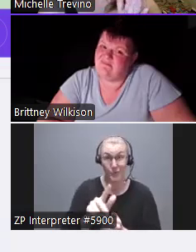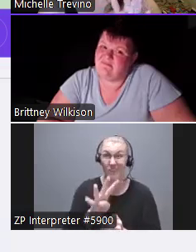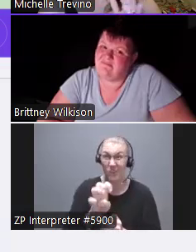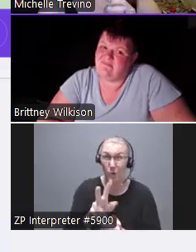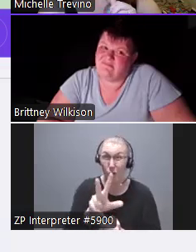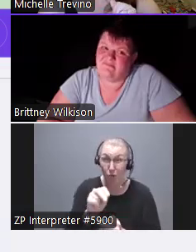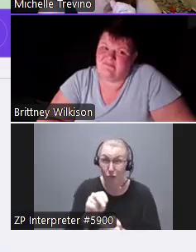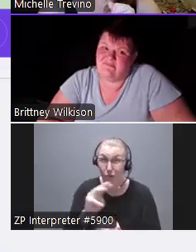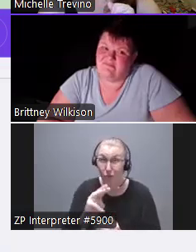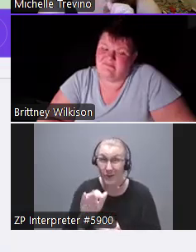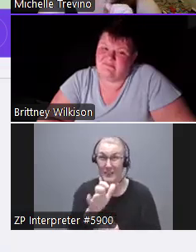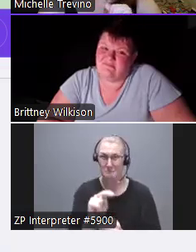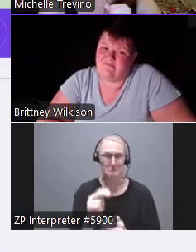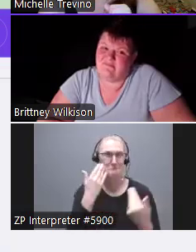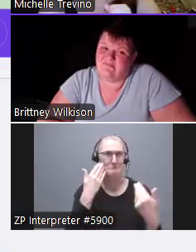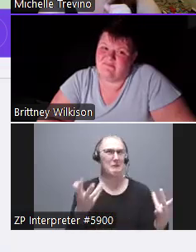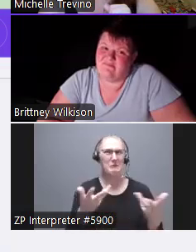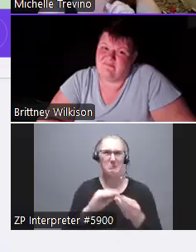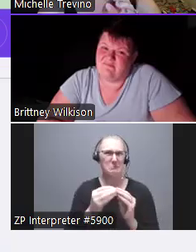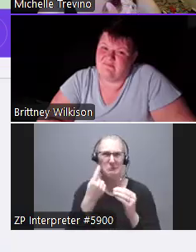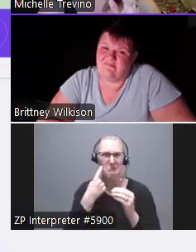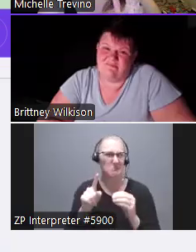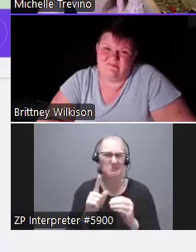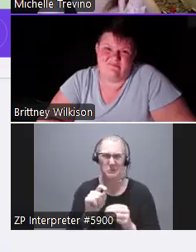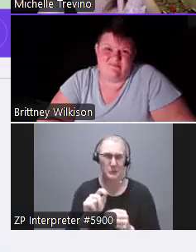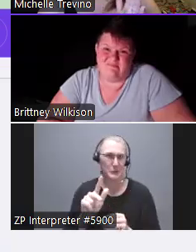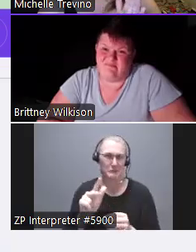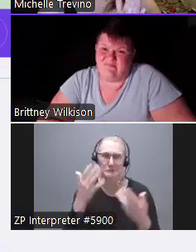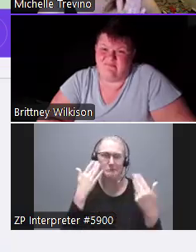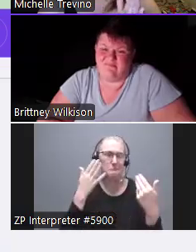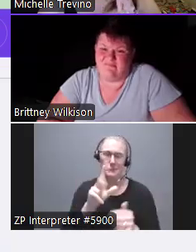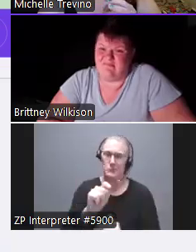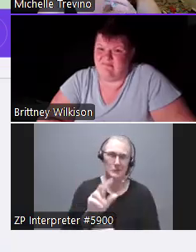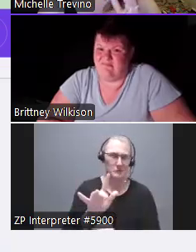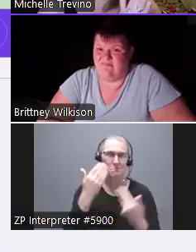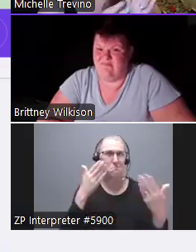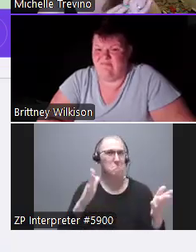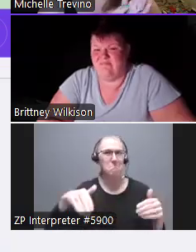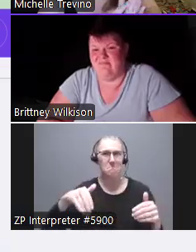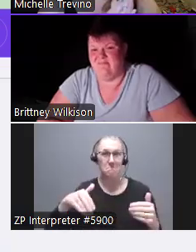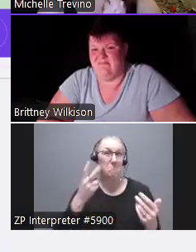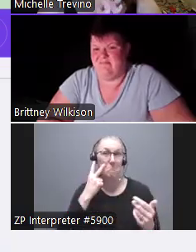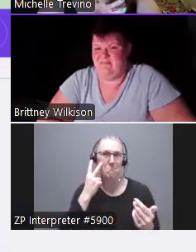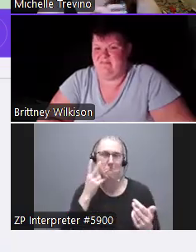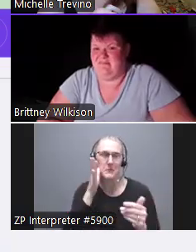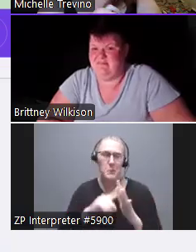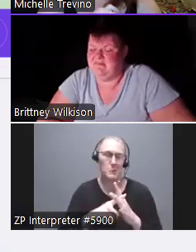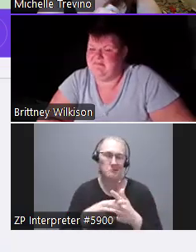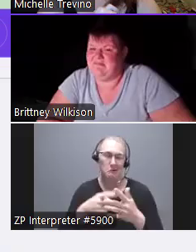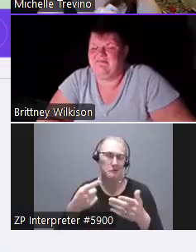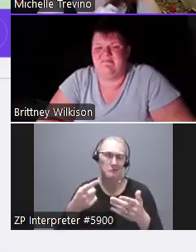I don't even know what numbers they released for 2025. I'm sure that'll probably come out at the end of the year.